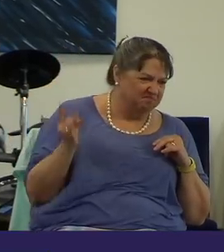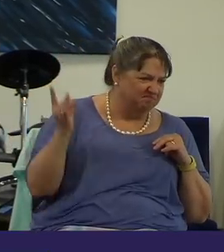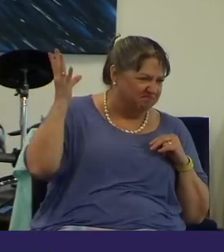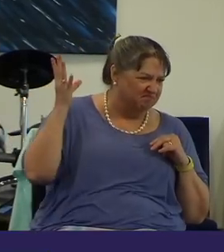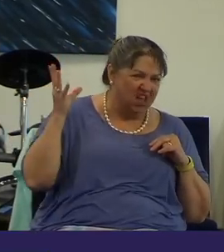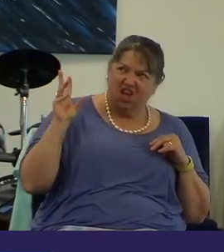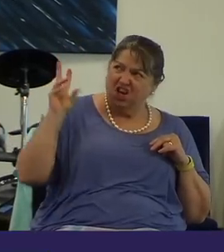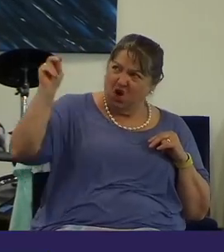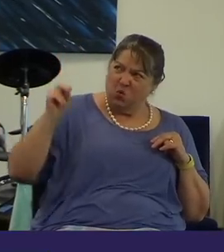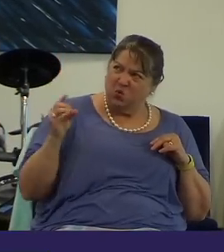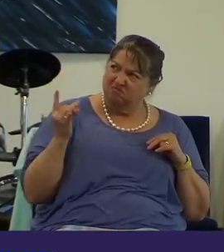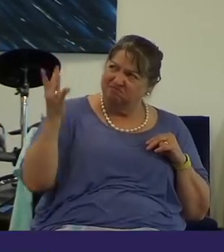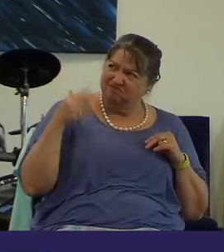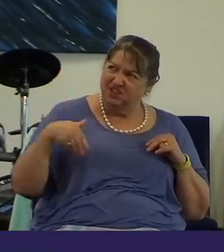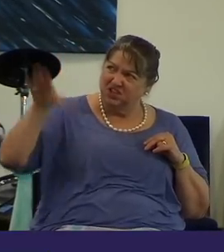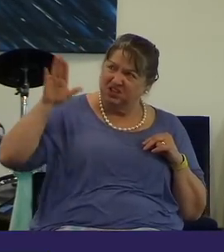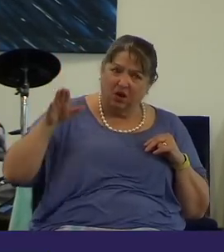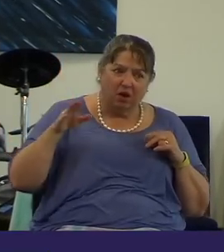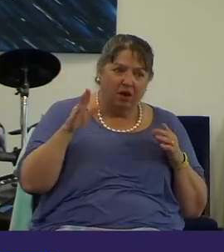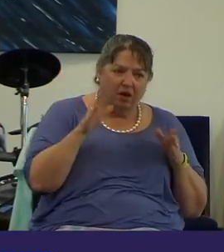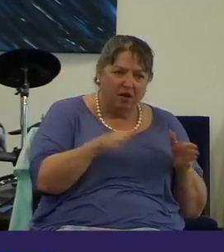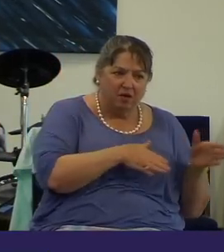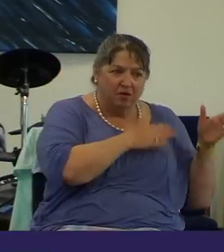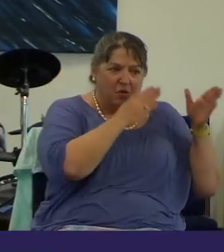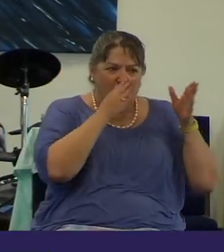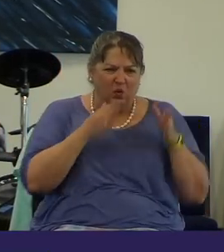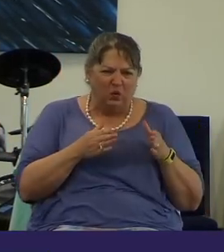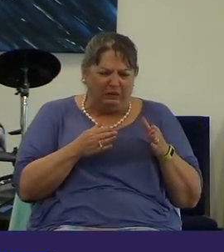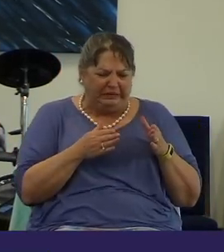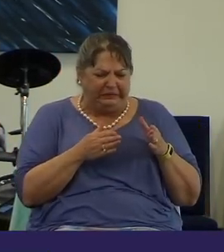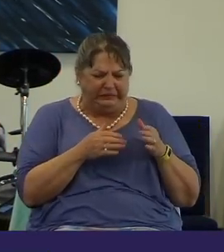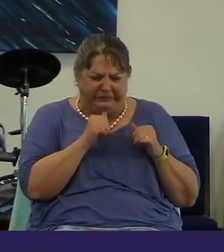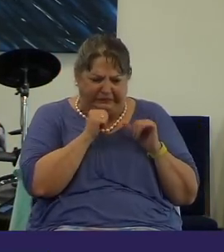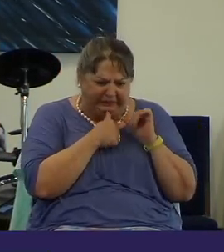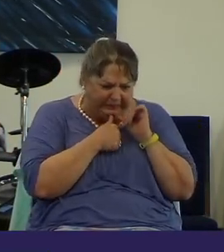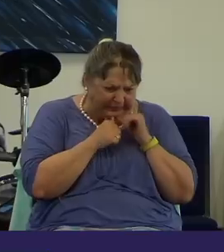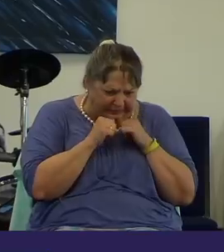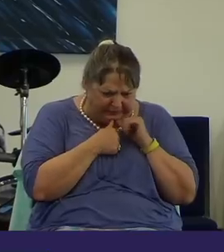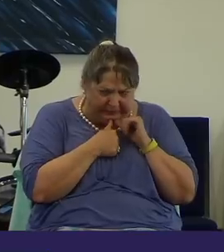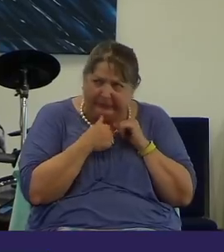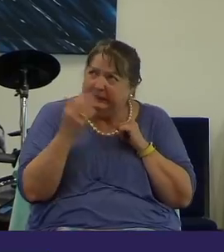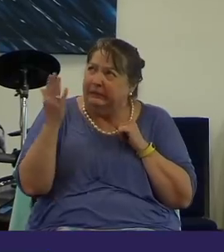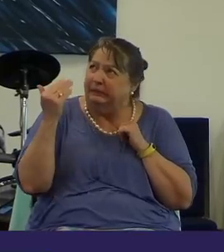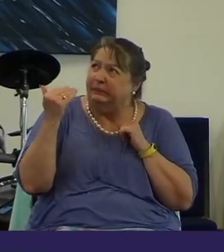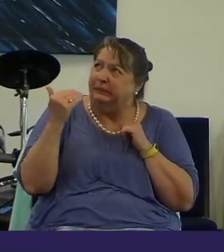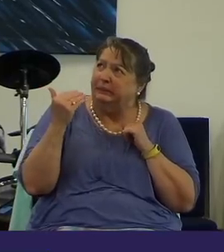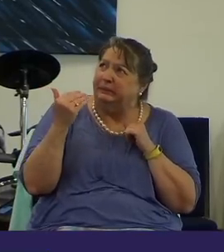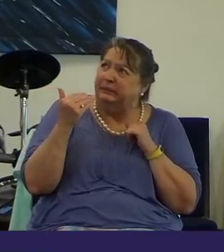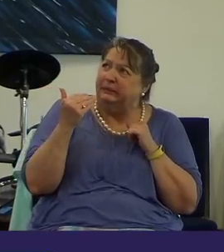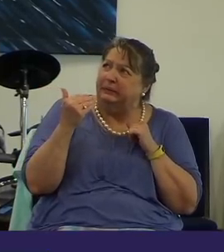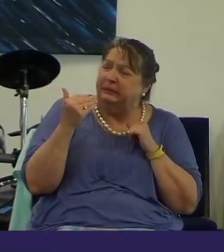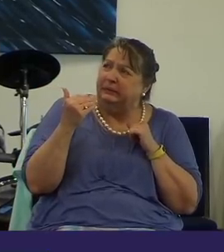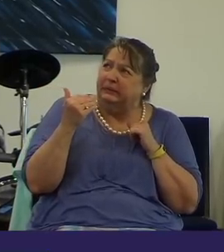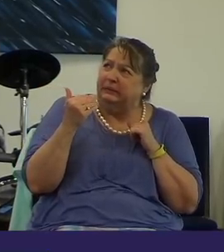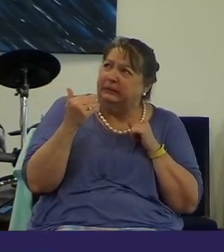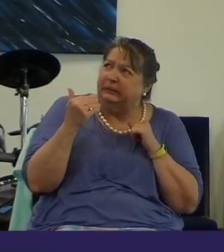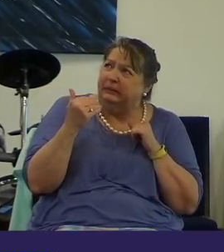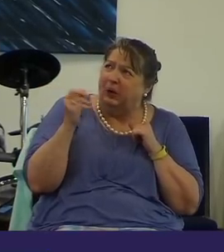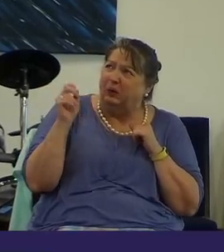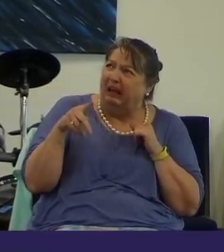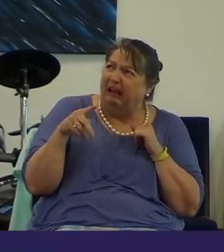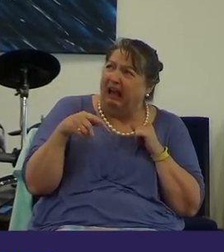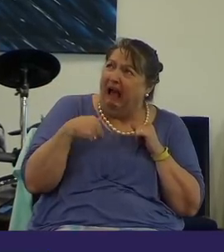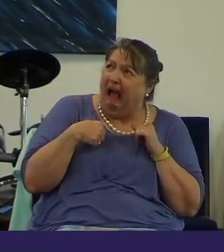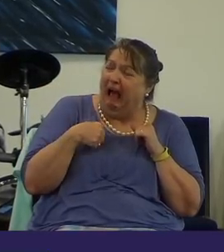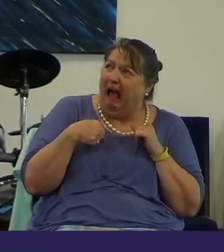could be that garden. Or it could be the garden of suffering where Christ is invited in, but he's not allowed to have his way. It